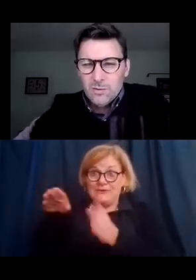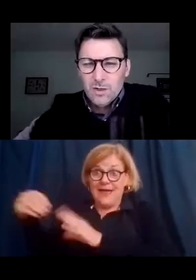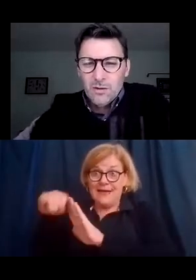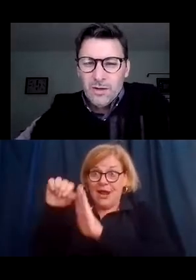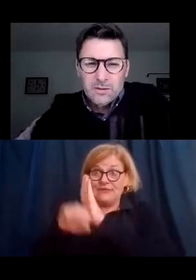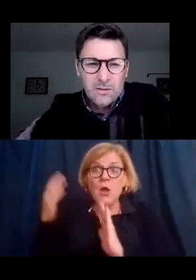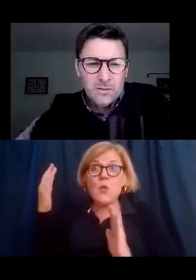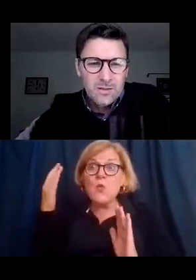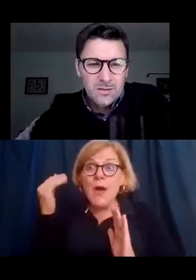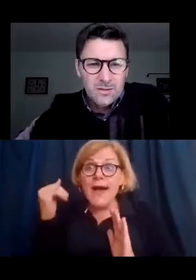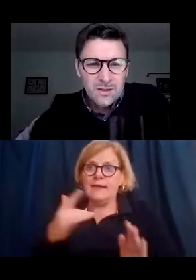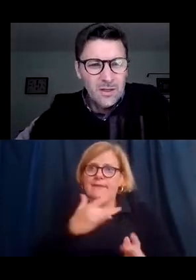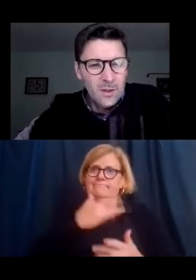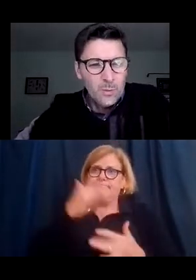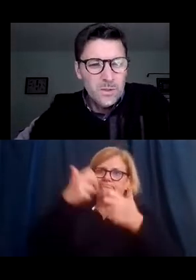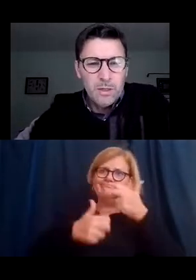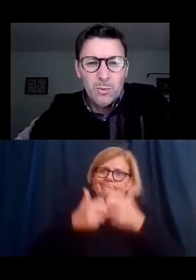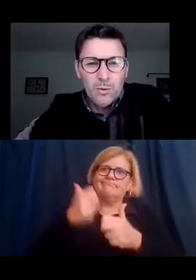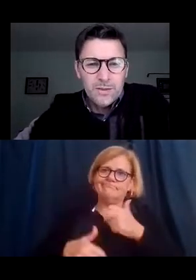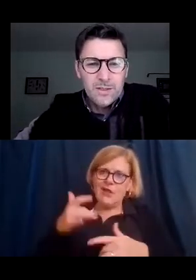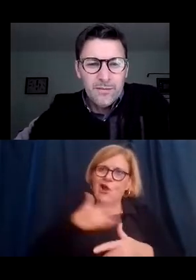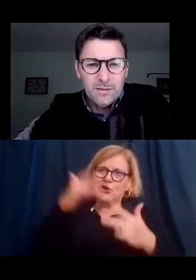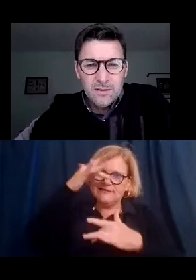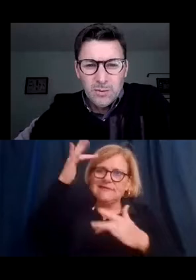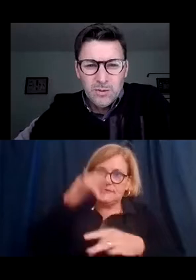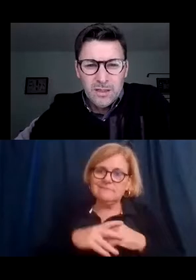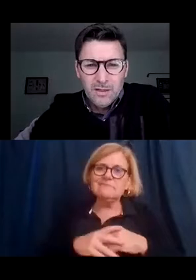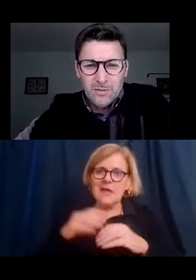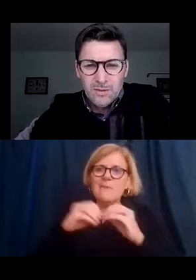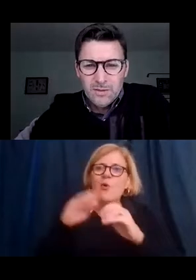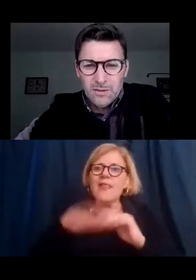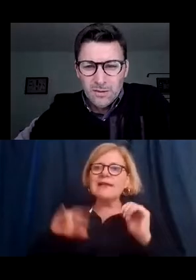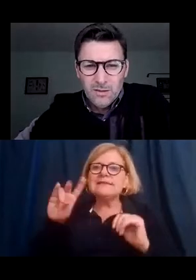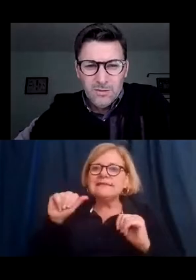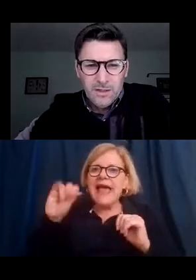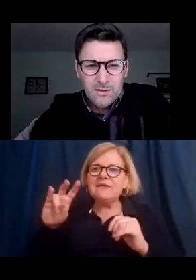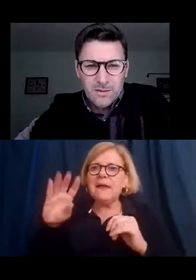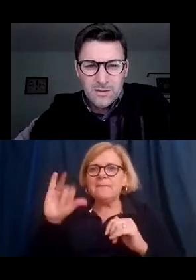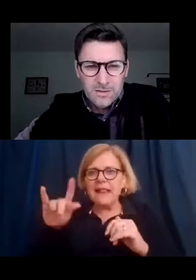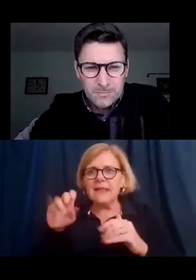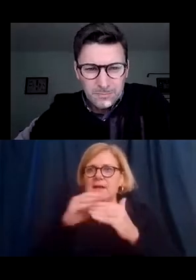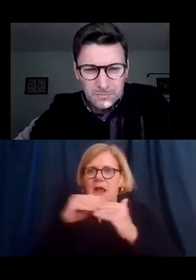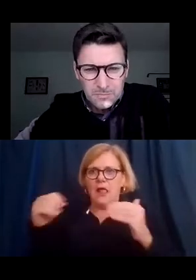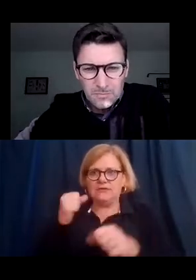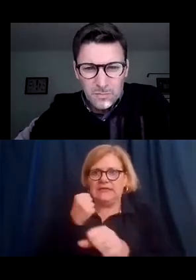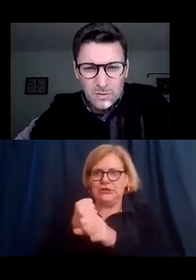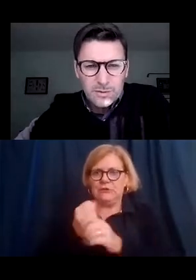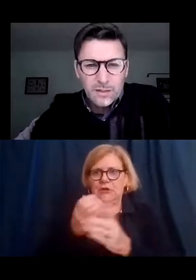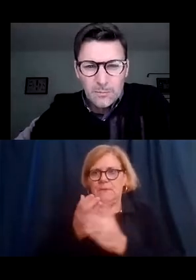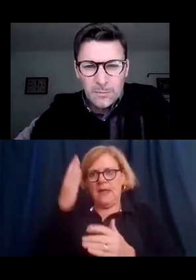due to cardiovascular disease. We spend more than $17 billion a year on cardiovascular disease.